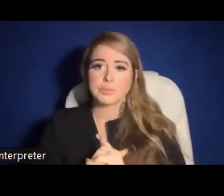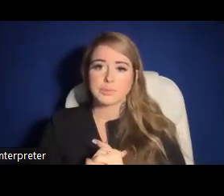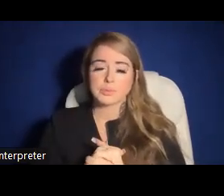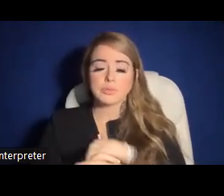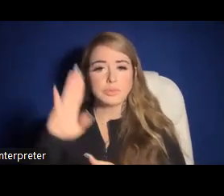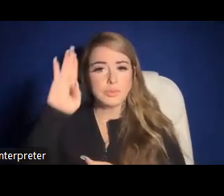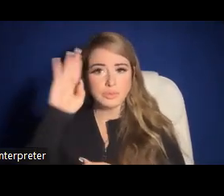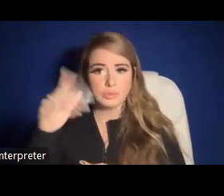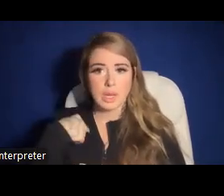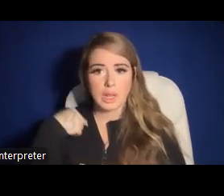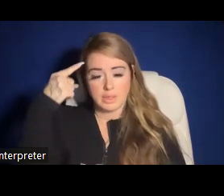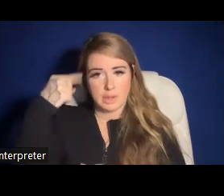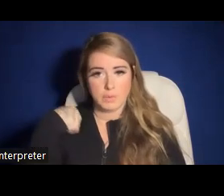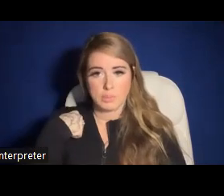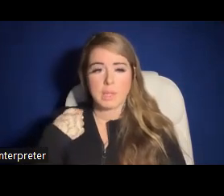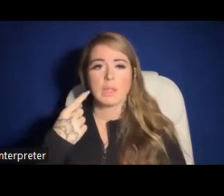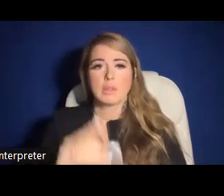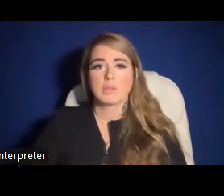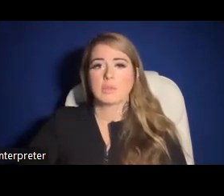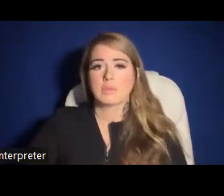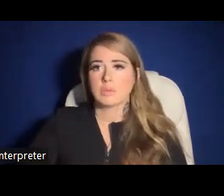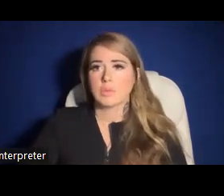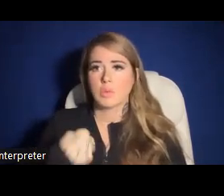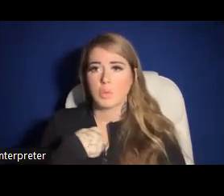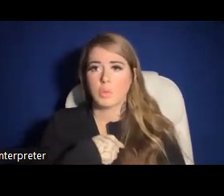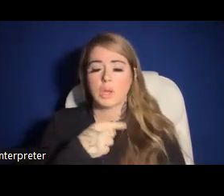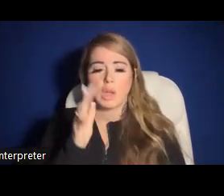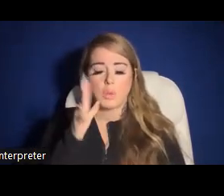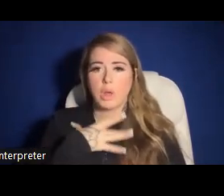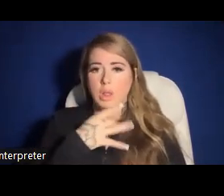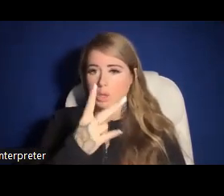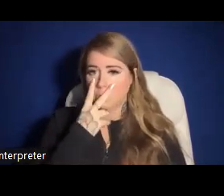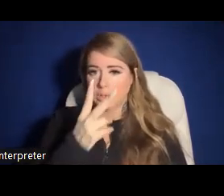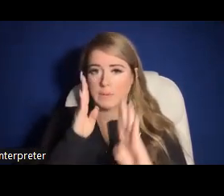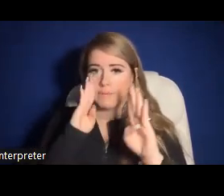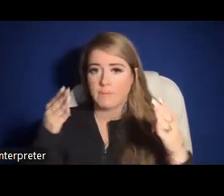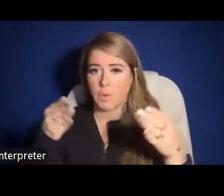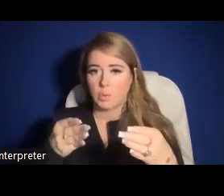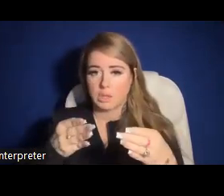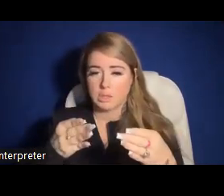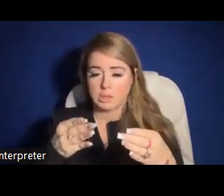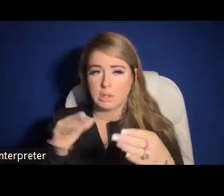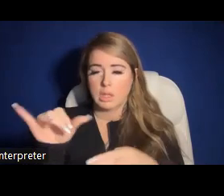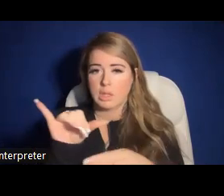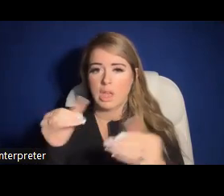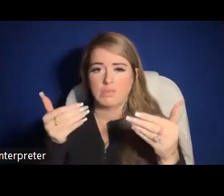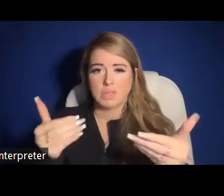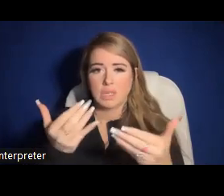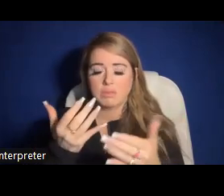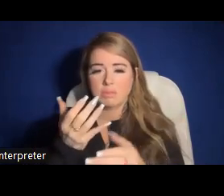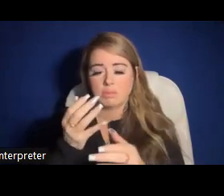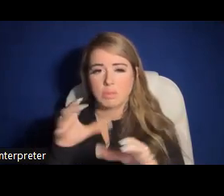Hi, I think for me, I would like to see focus. Like, let's get some work